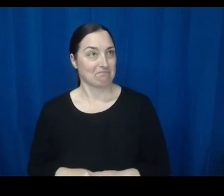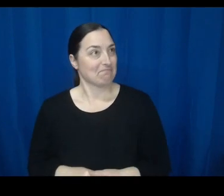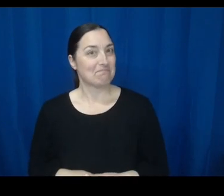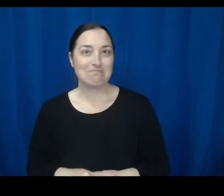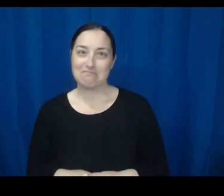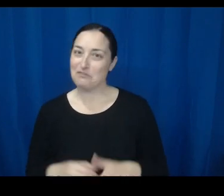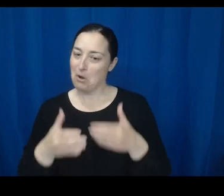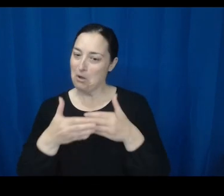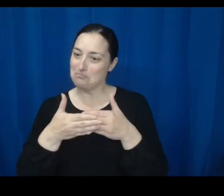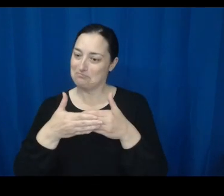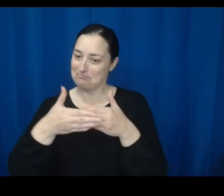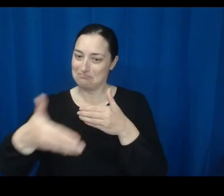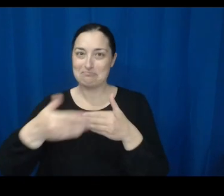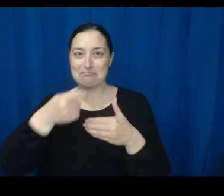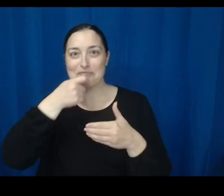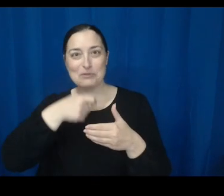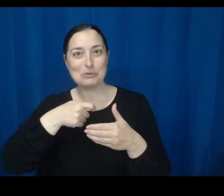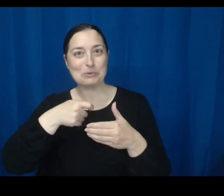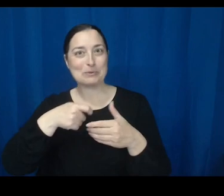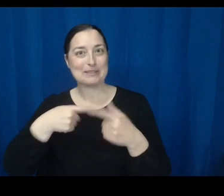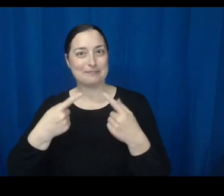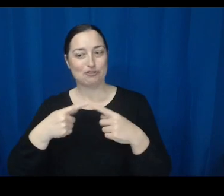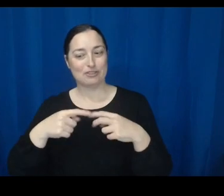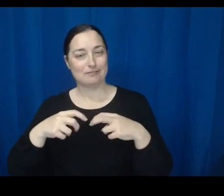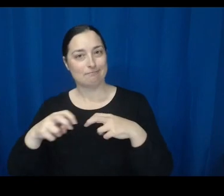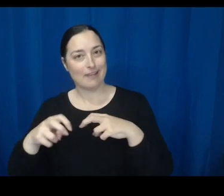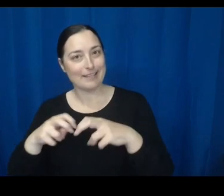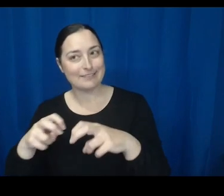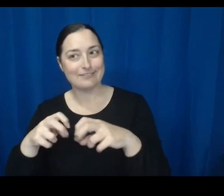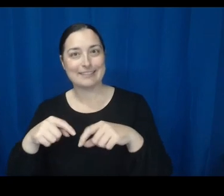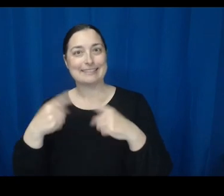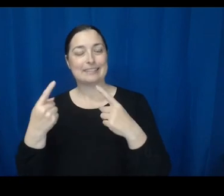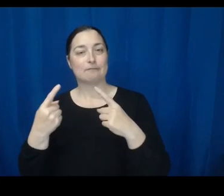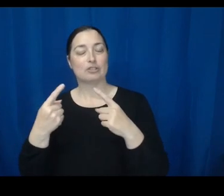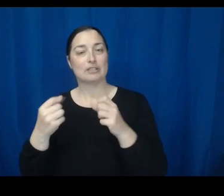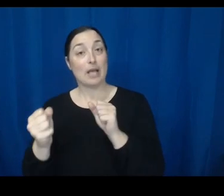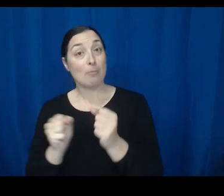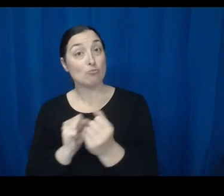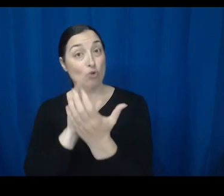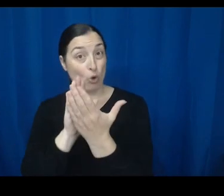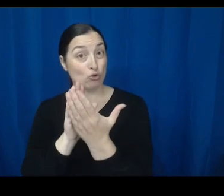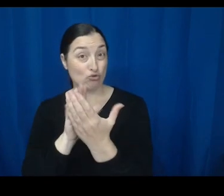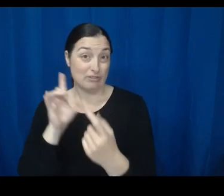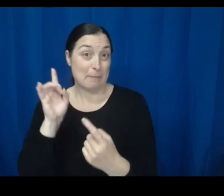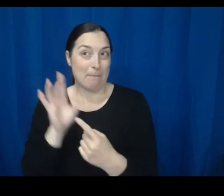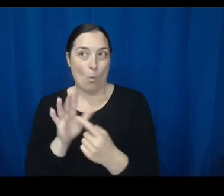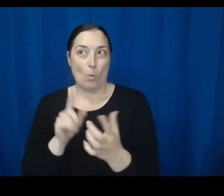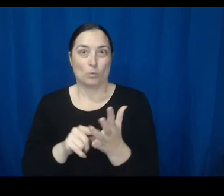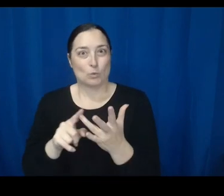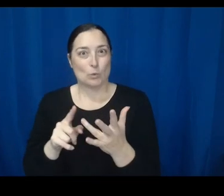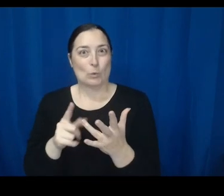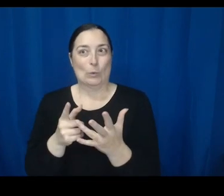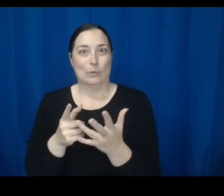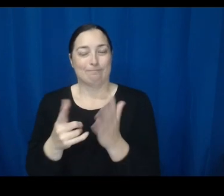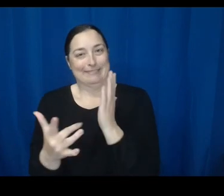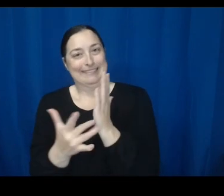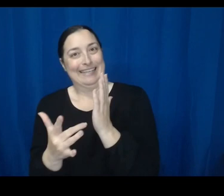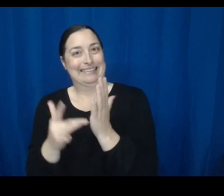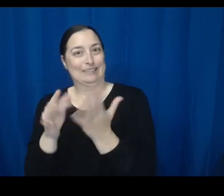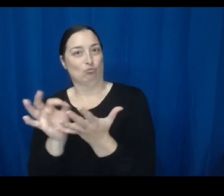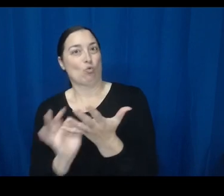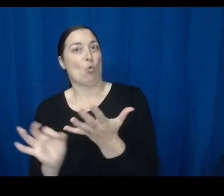we've actually gone through a range of approaches, which I think are all fundamental to the way drawing can operate. Mm-hmm. But